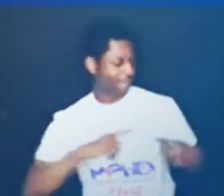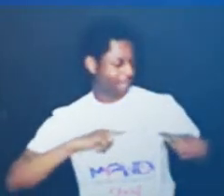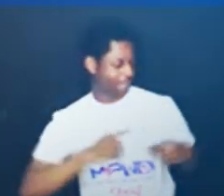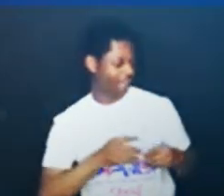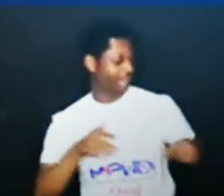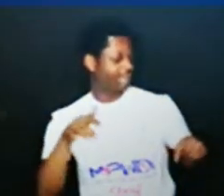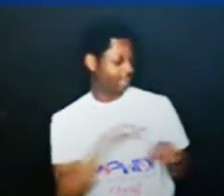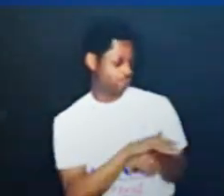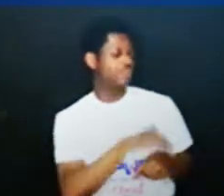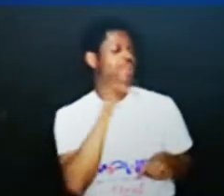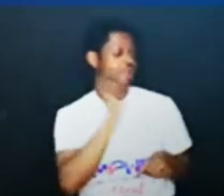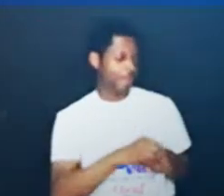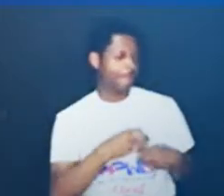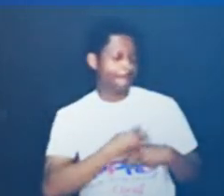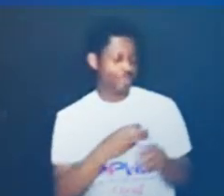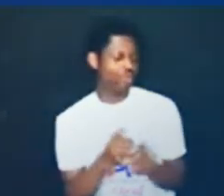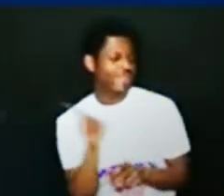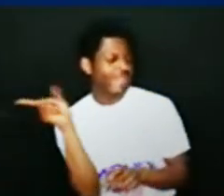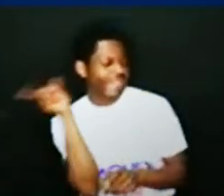As